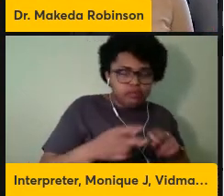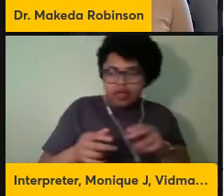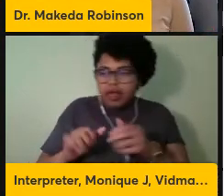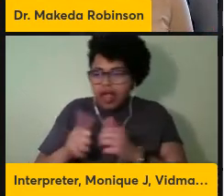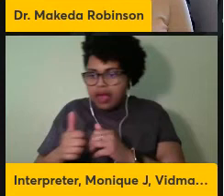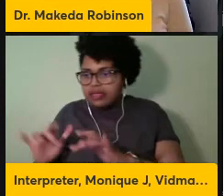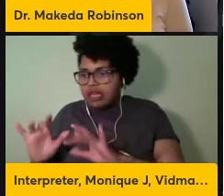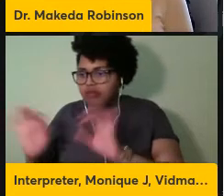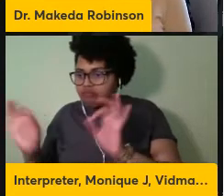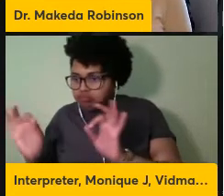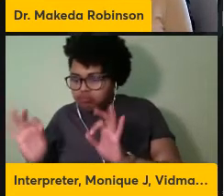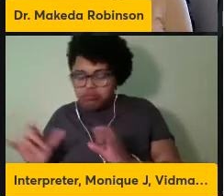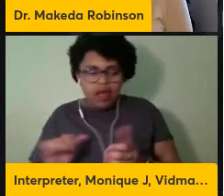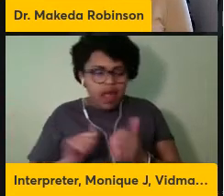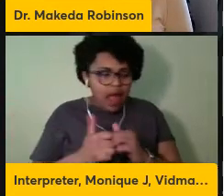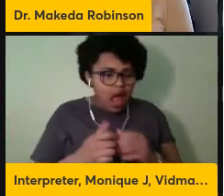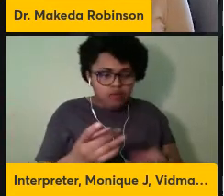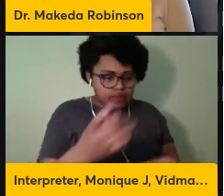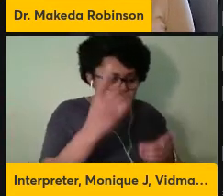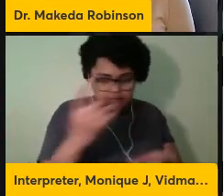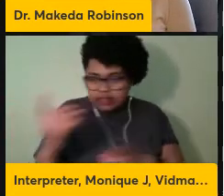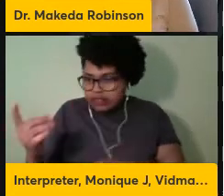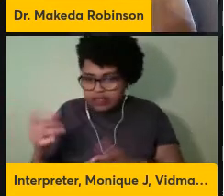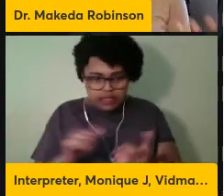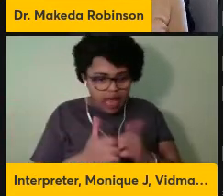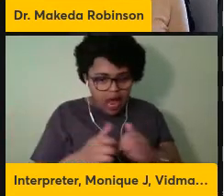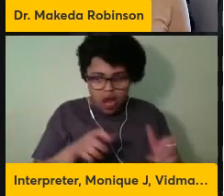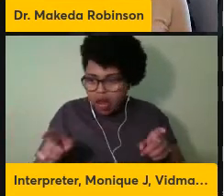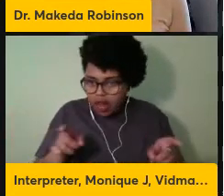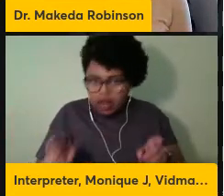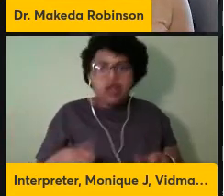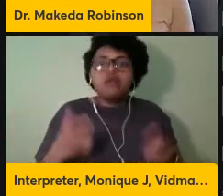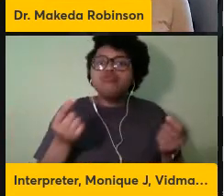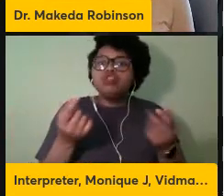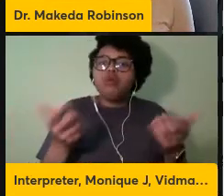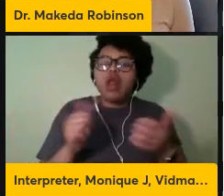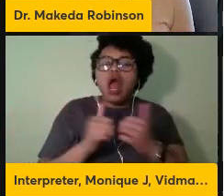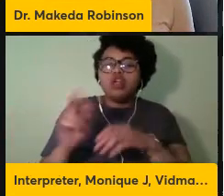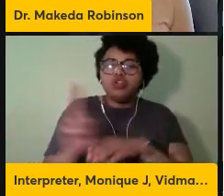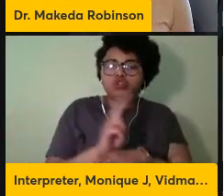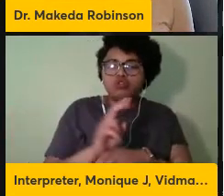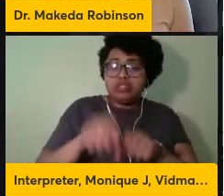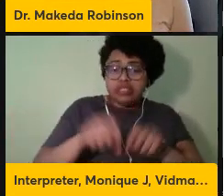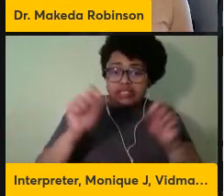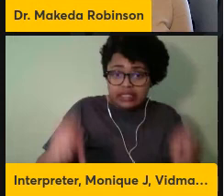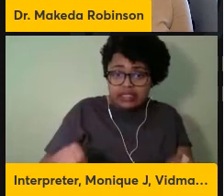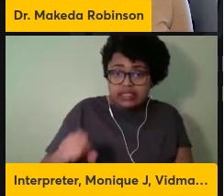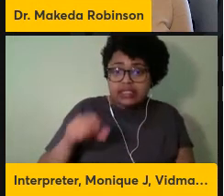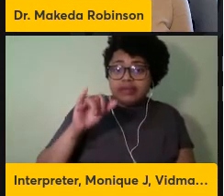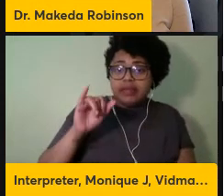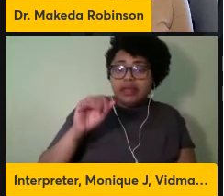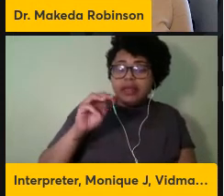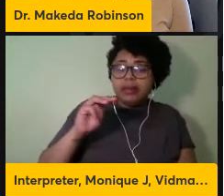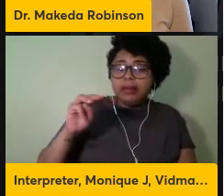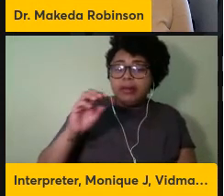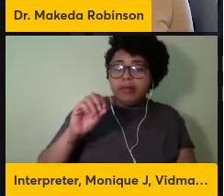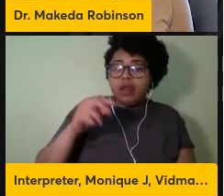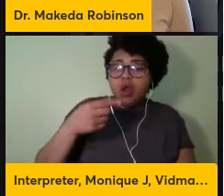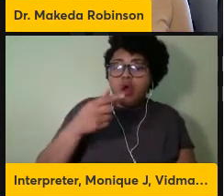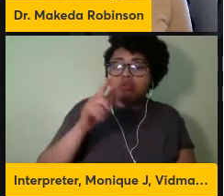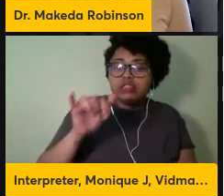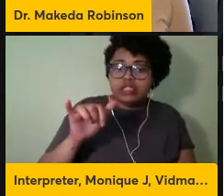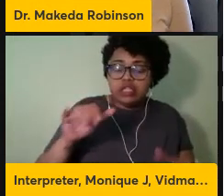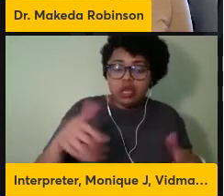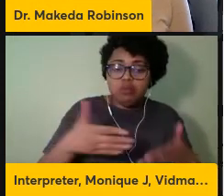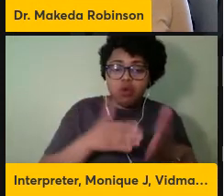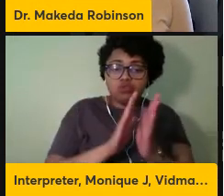course. And I did that using a systems immunology approach, and so using two single cell approaches.